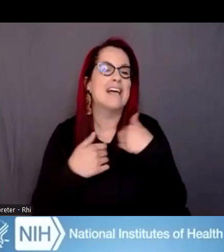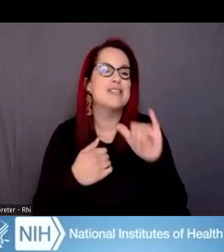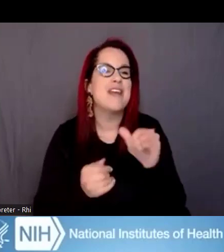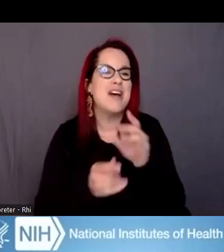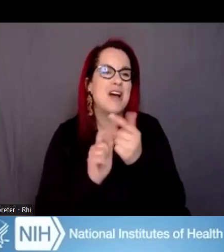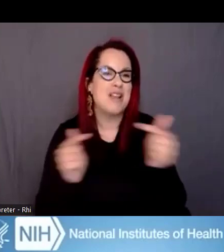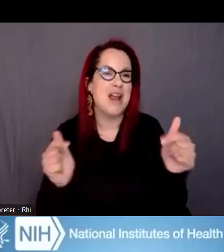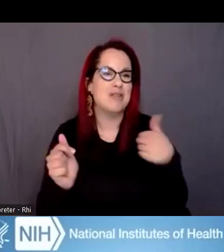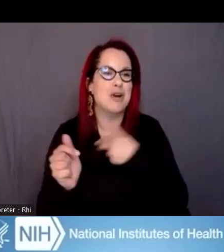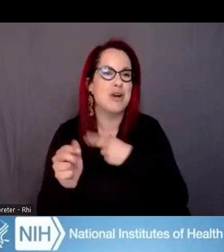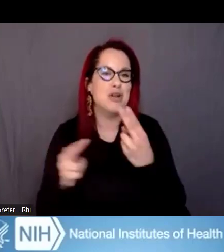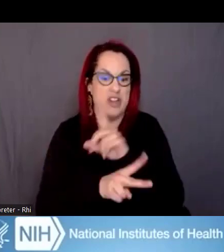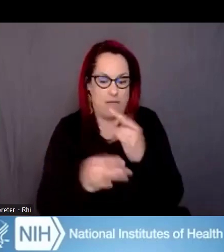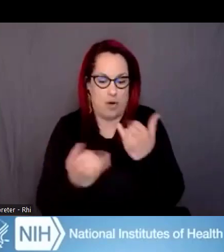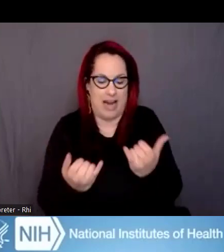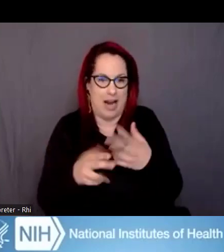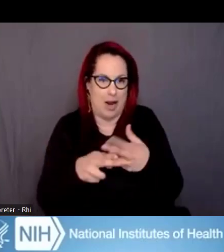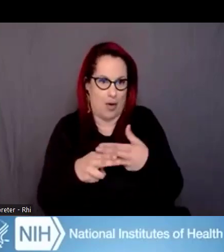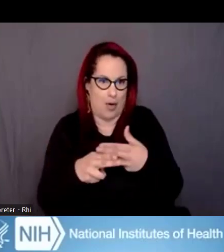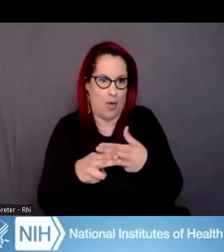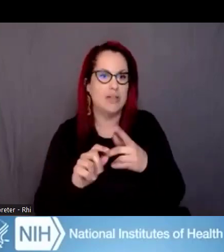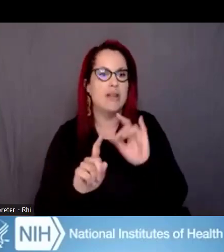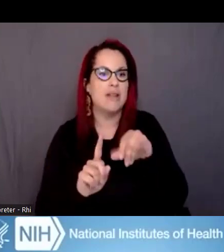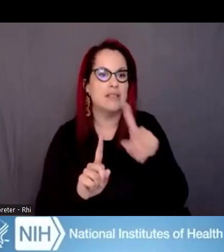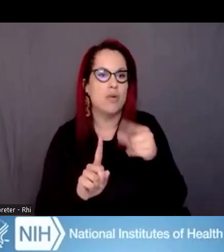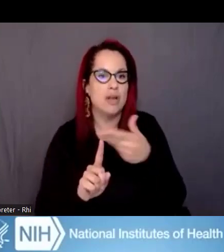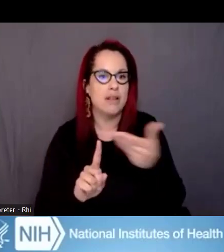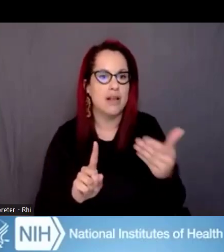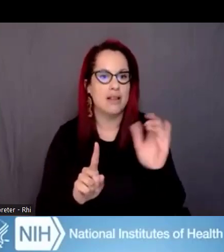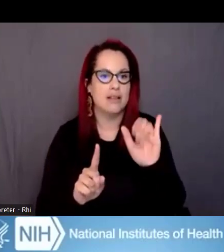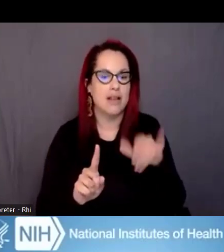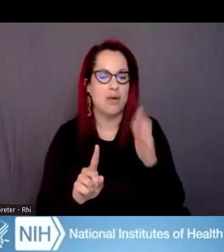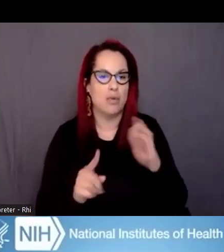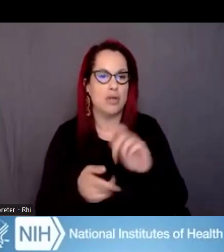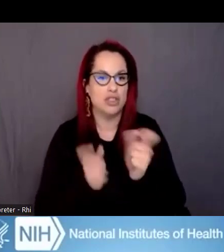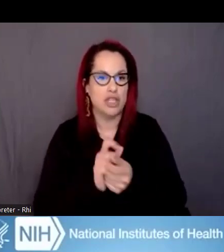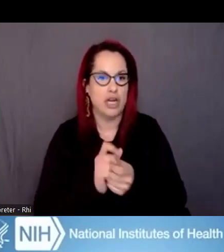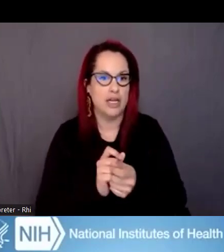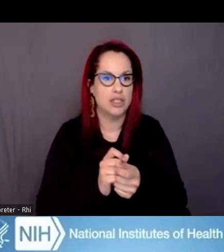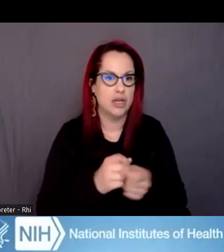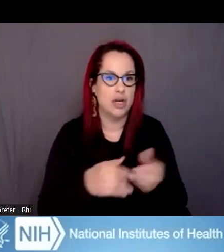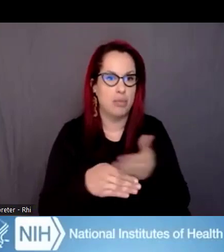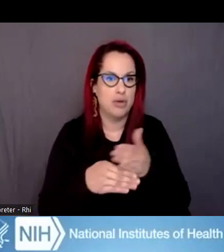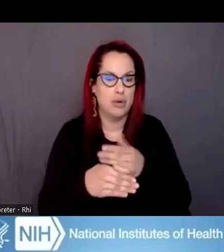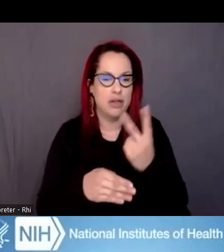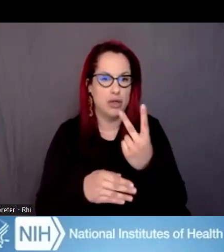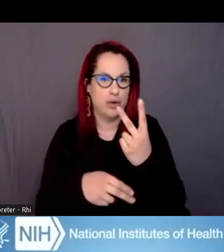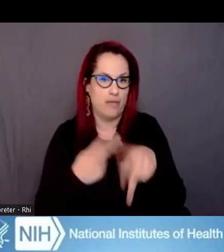is the only thing that will be changing between those two versions.